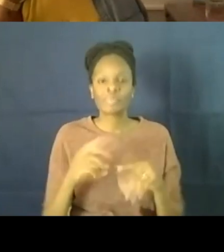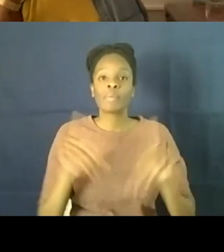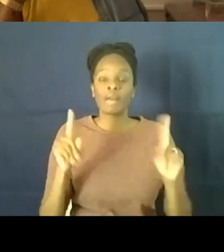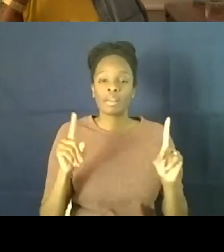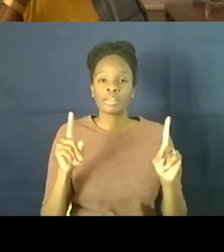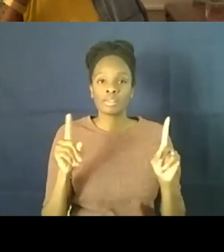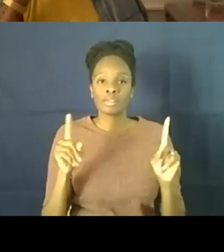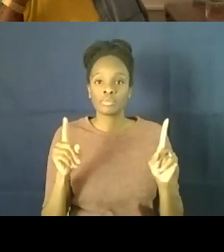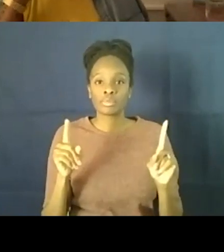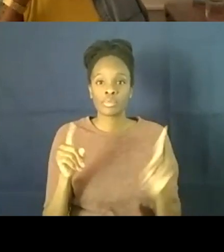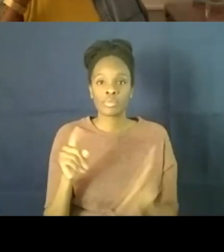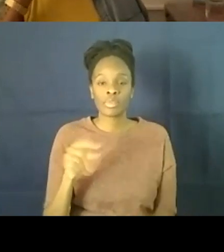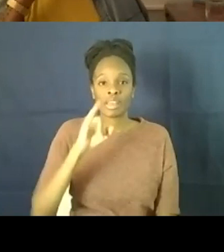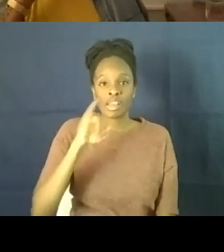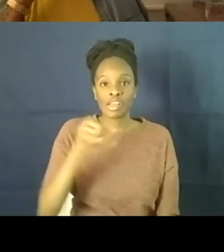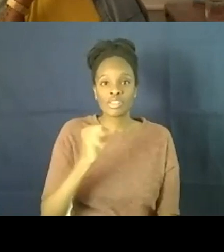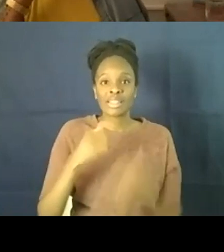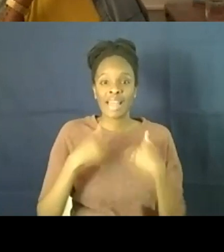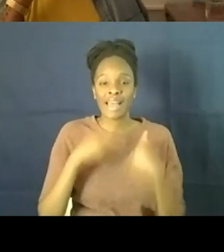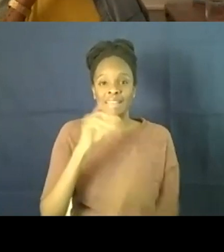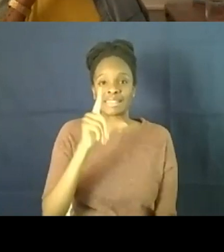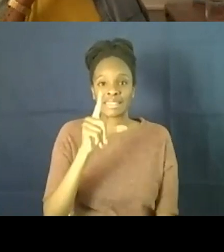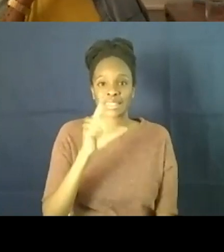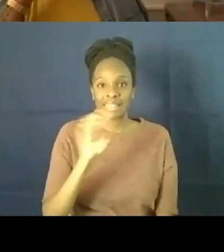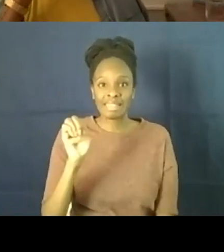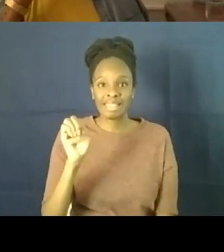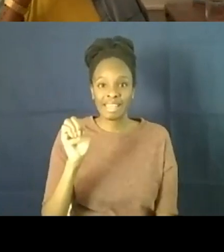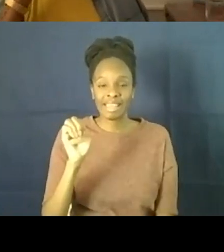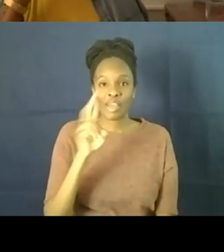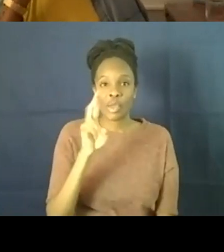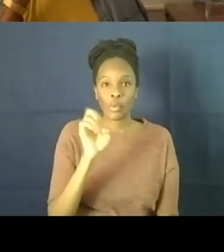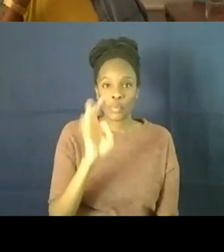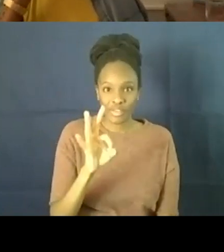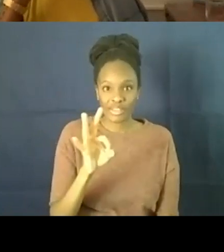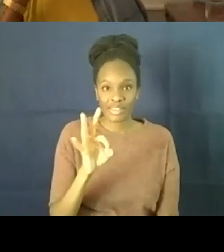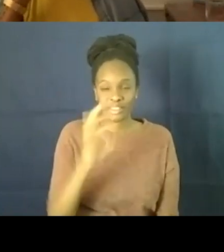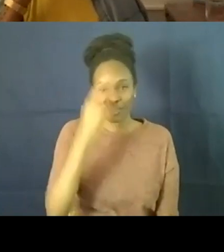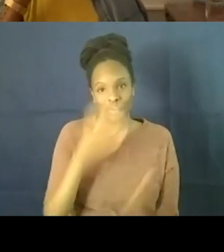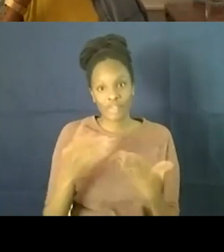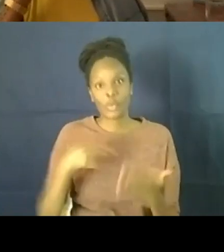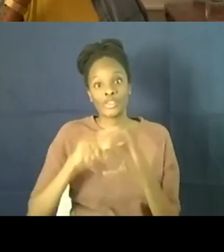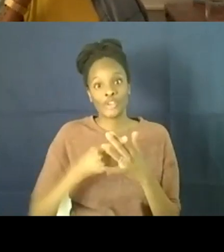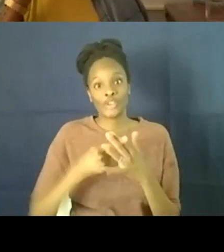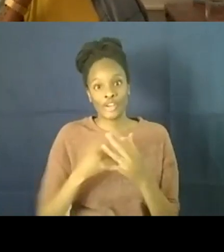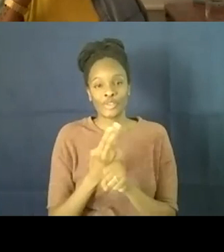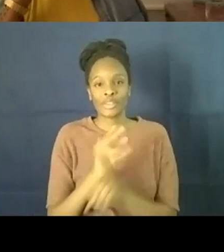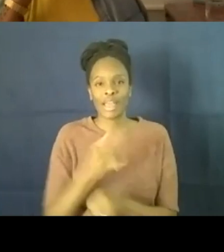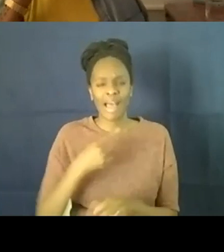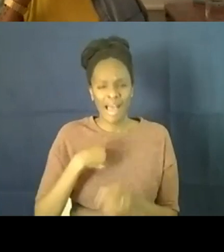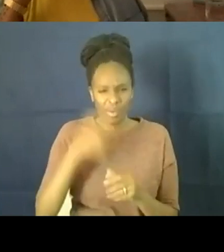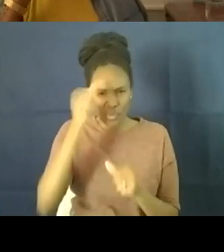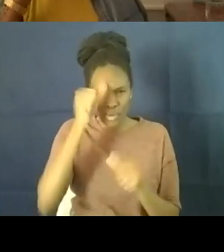but he has movie references. So we started to use movie references for things. And I specifically remember with